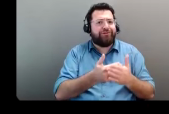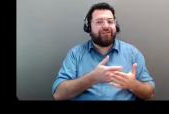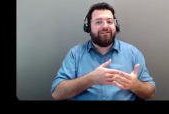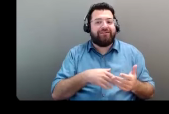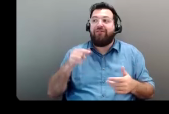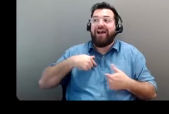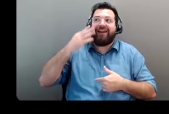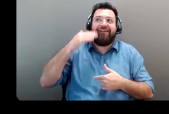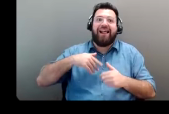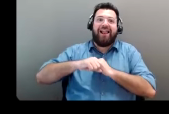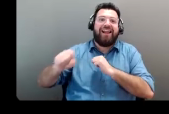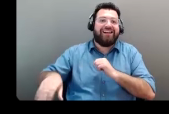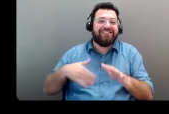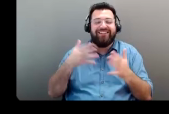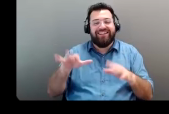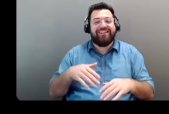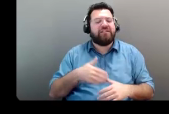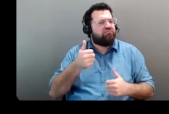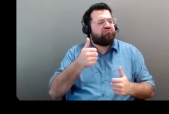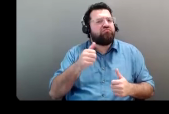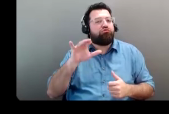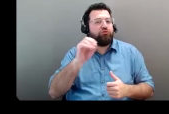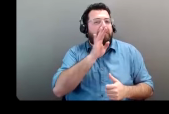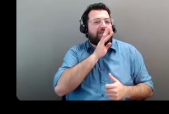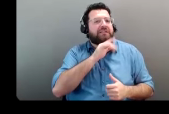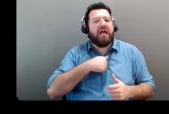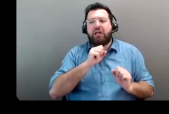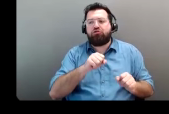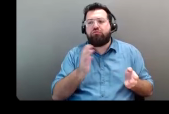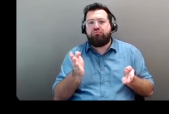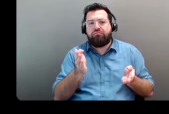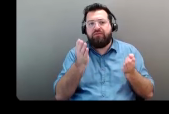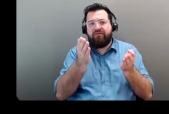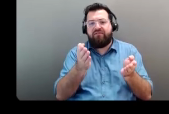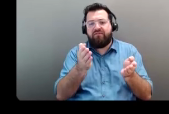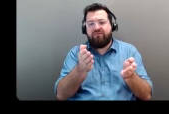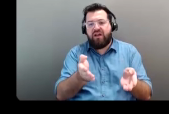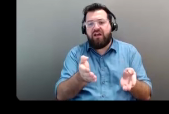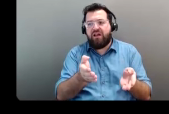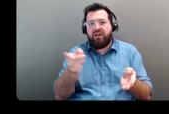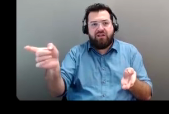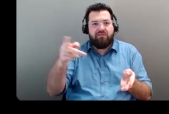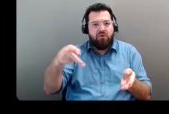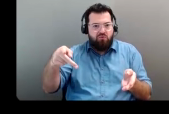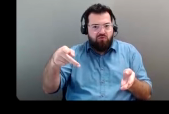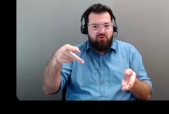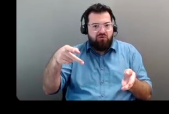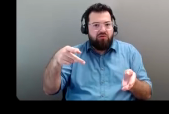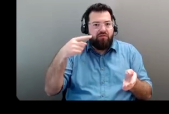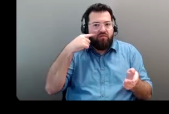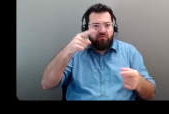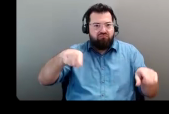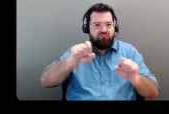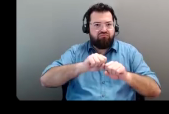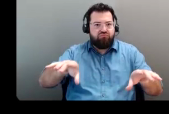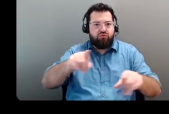so Yeah, yeah, I yeah, yeah. appreciate it. Yeah. We'll provide, matter of fact, I could provide by the time we're done the presentation here that you could look at